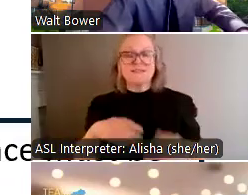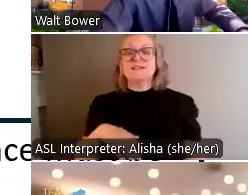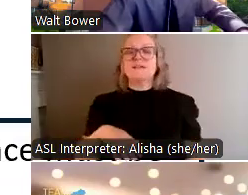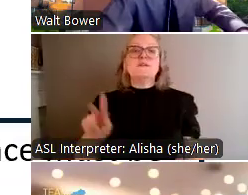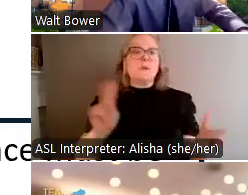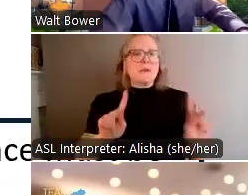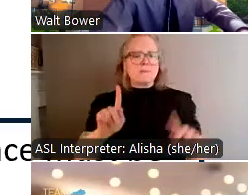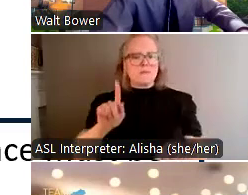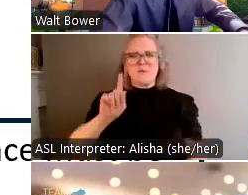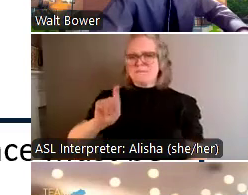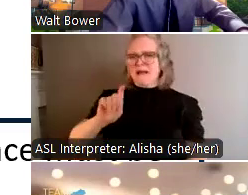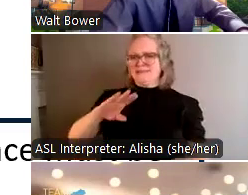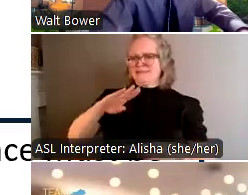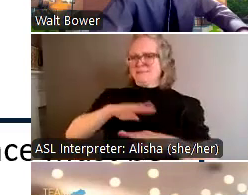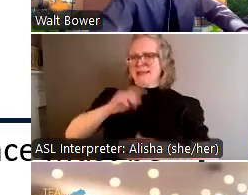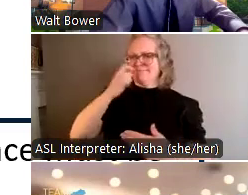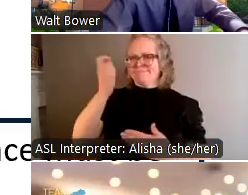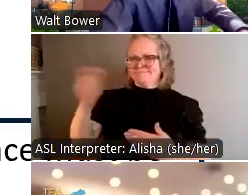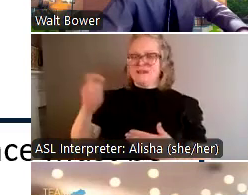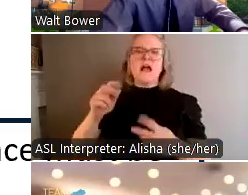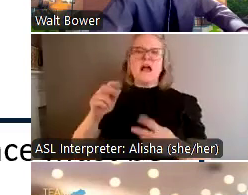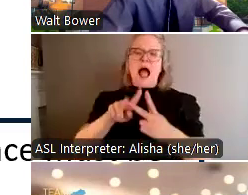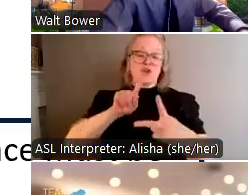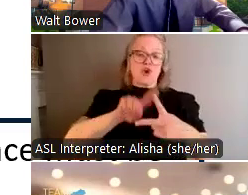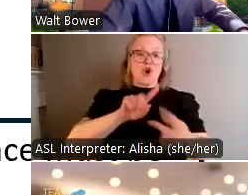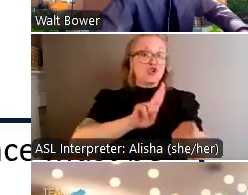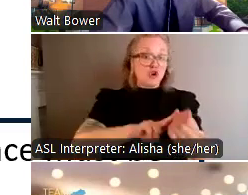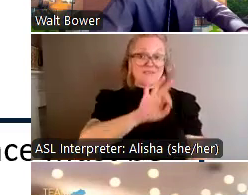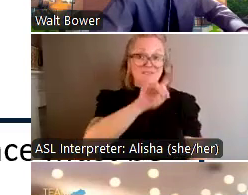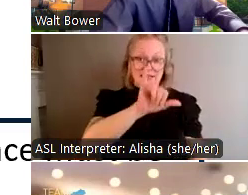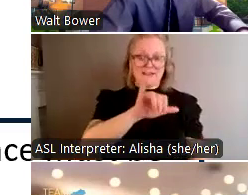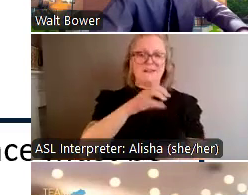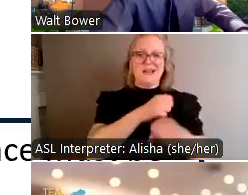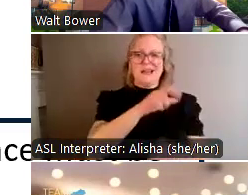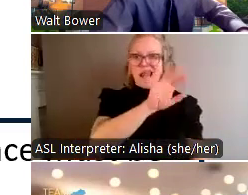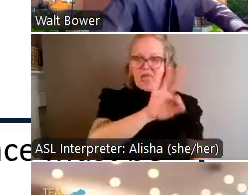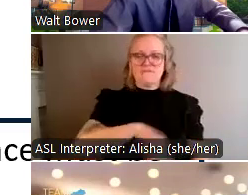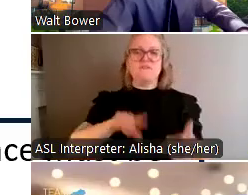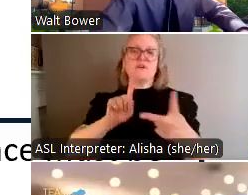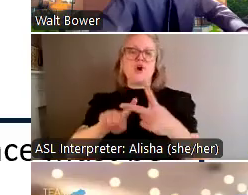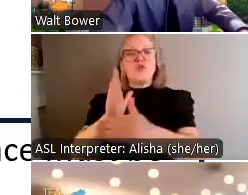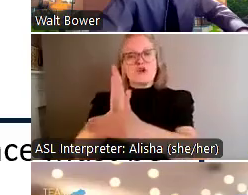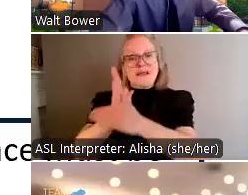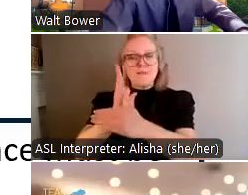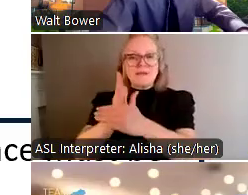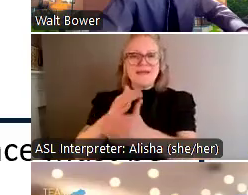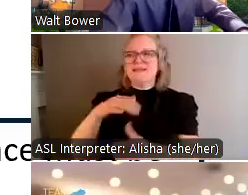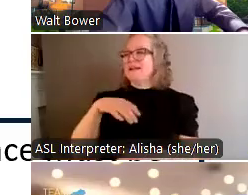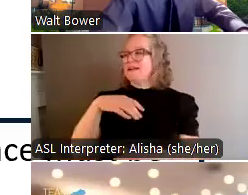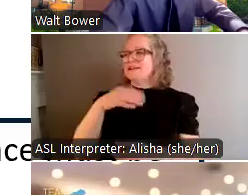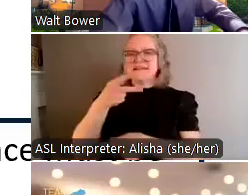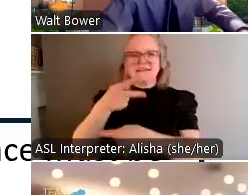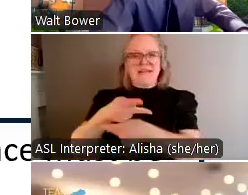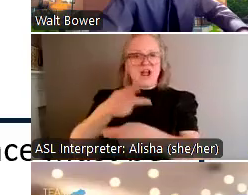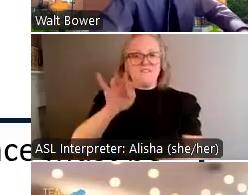nursing facility or intermediate care facility level of care. And their need for assistance must be due to their